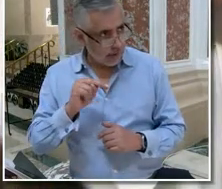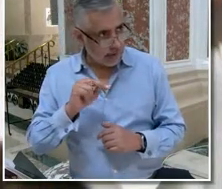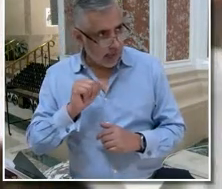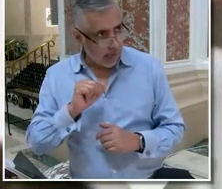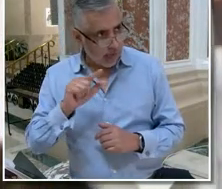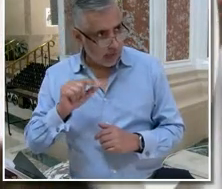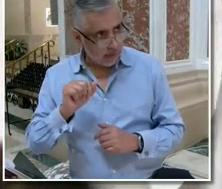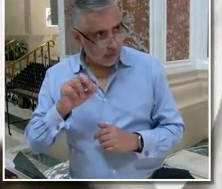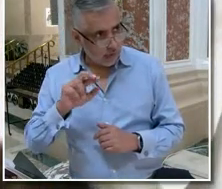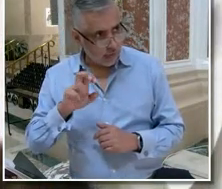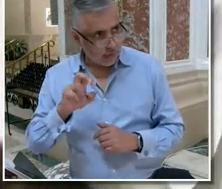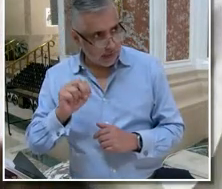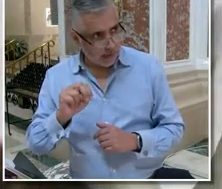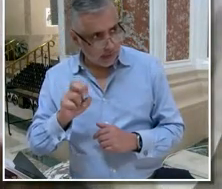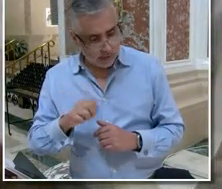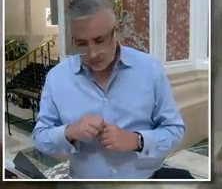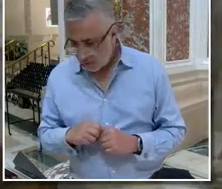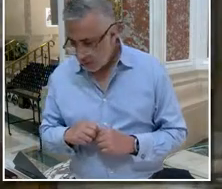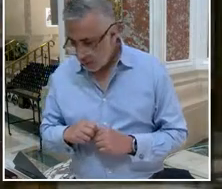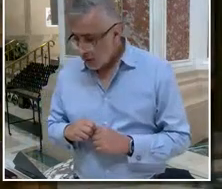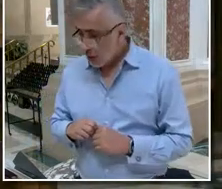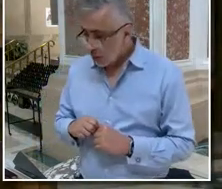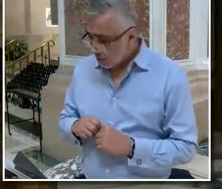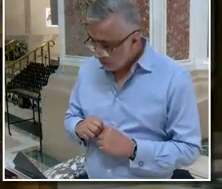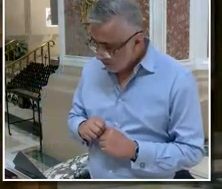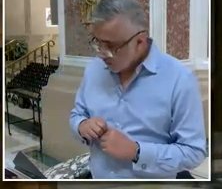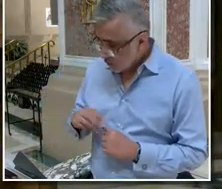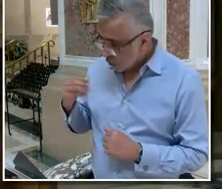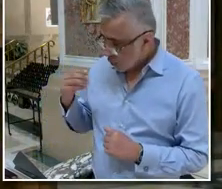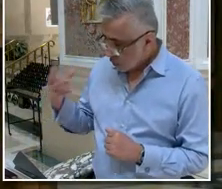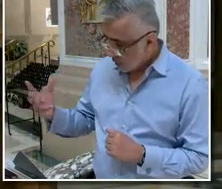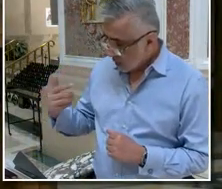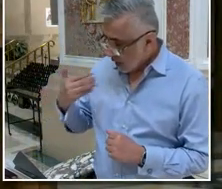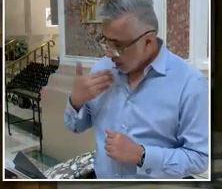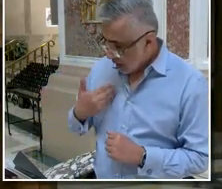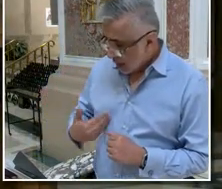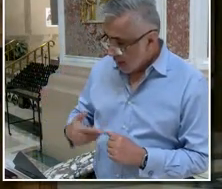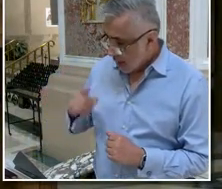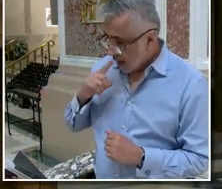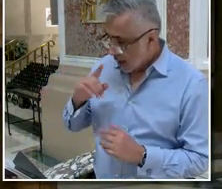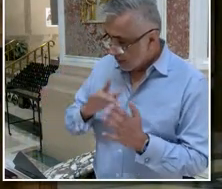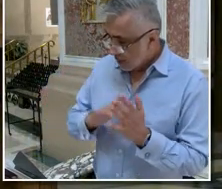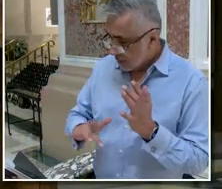Nazarene." He said to them, "I am."